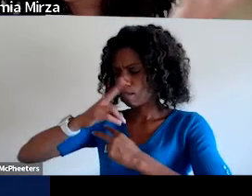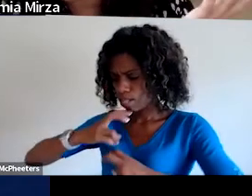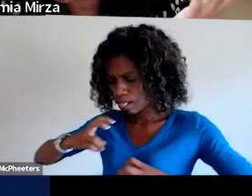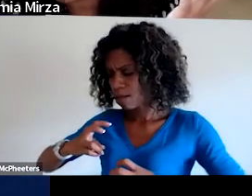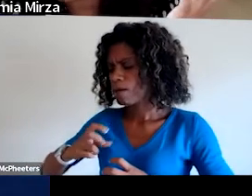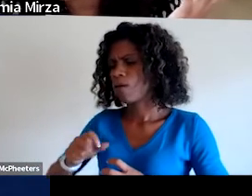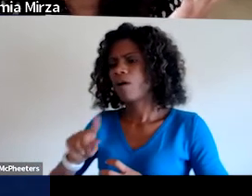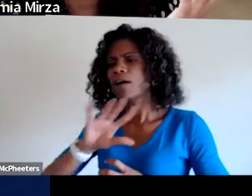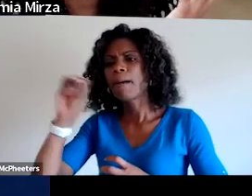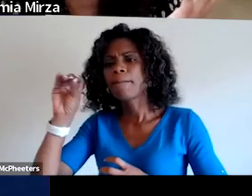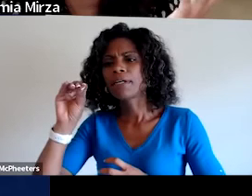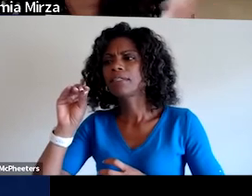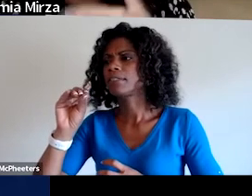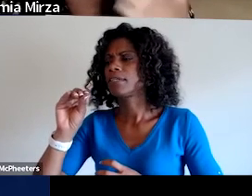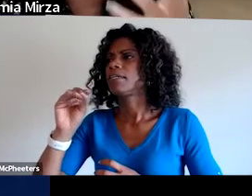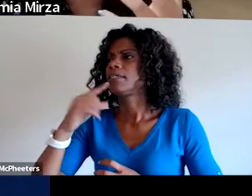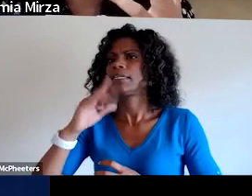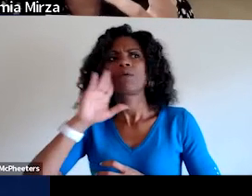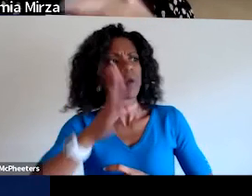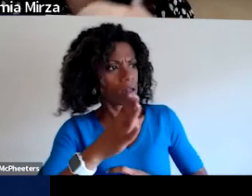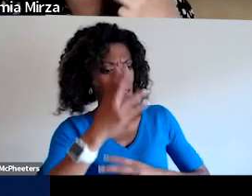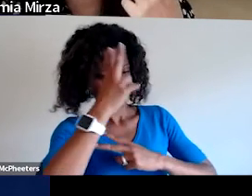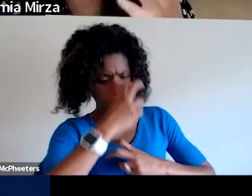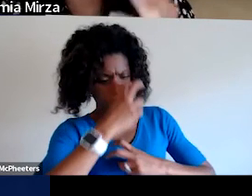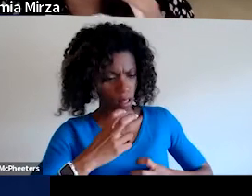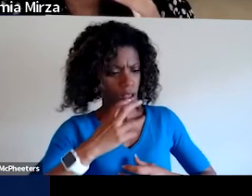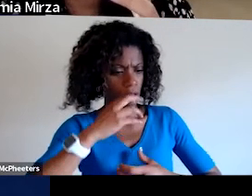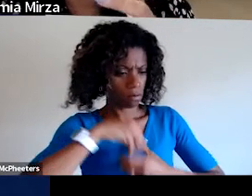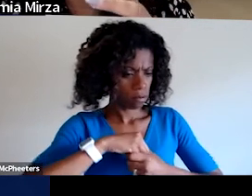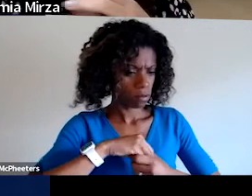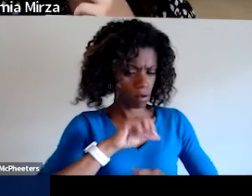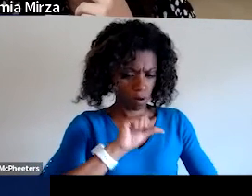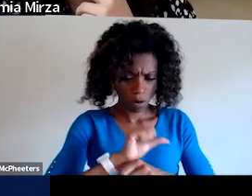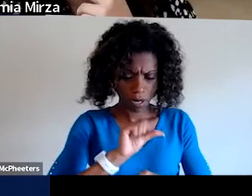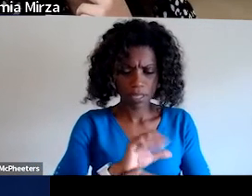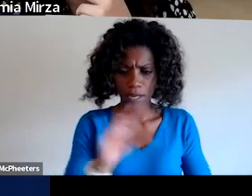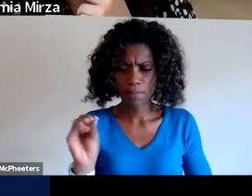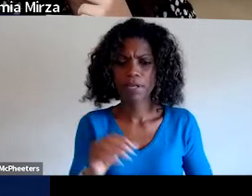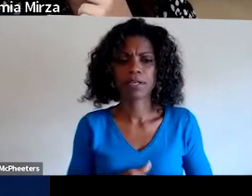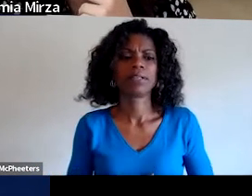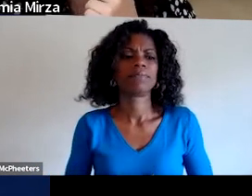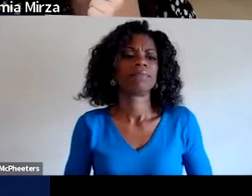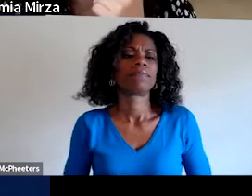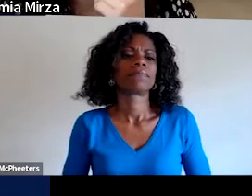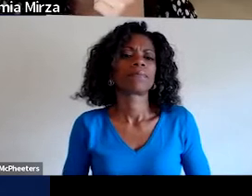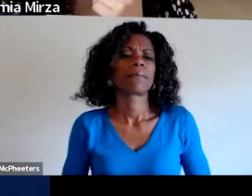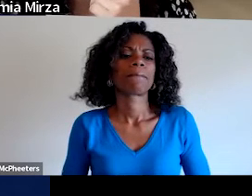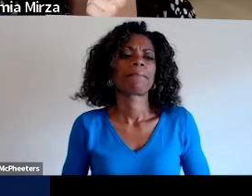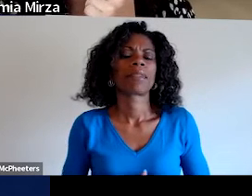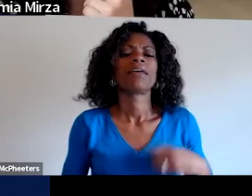actually has happened in these last 2 years. All those pledges and all of those commitments, what's come of